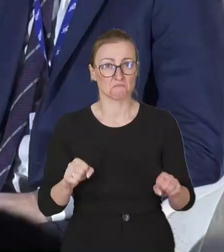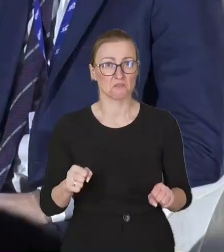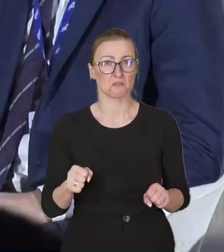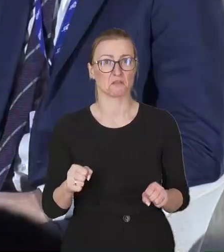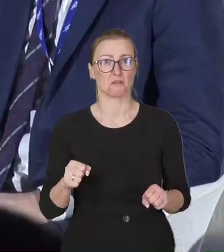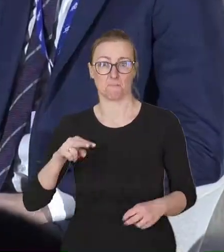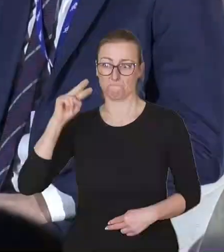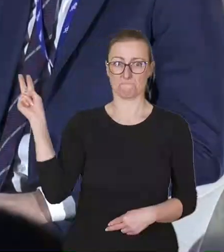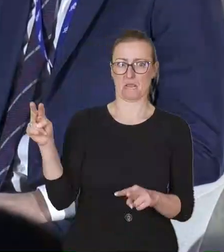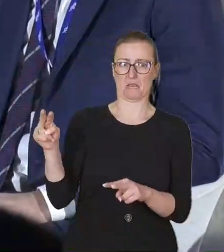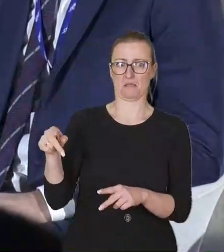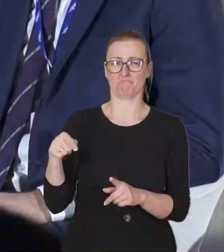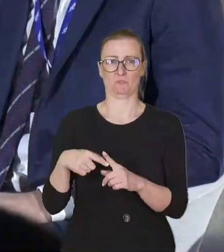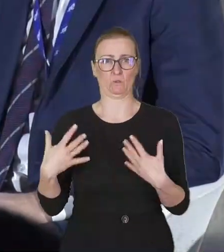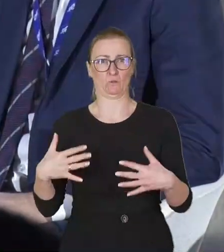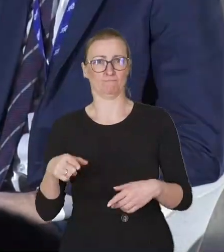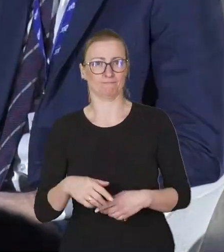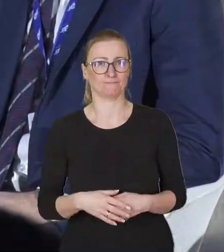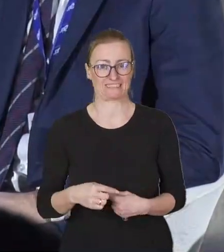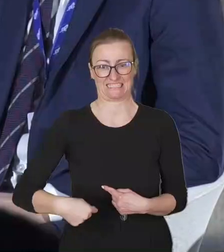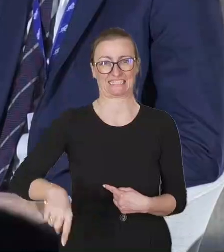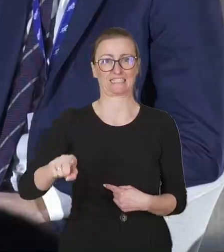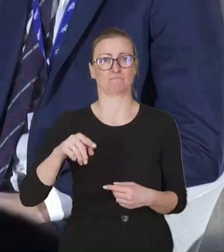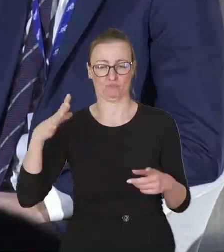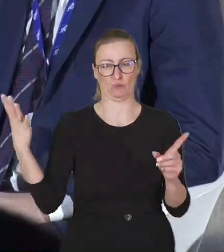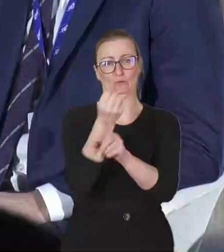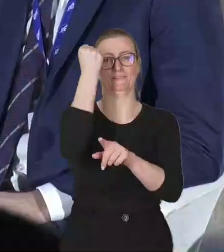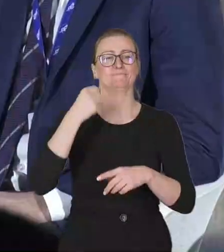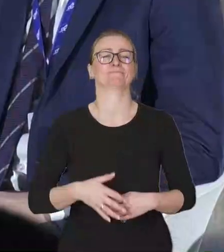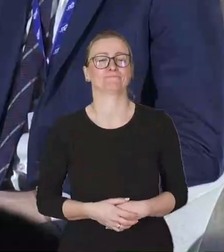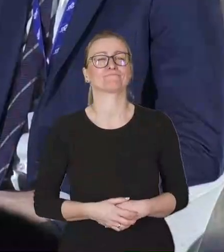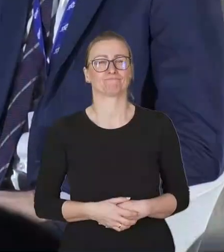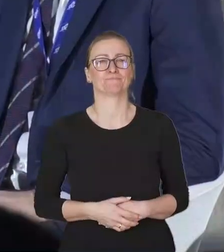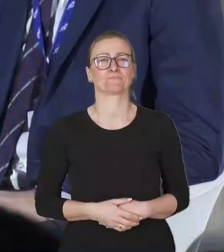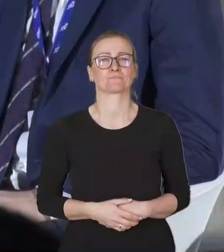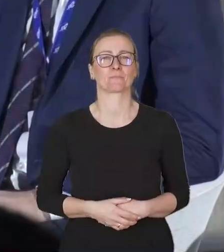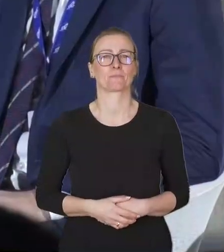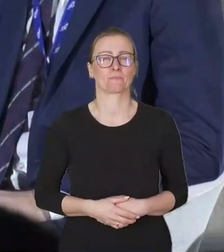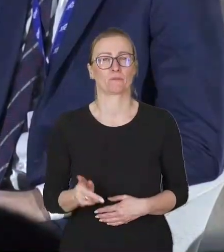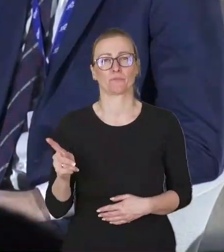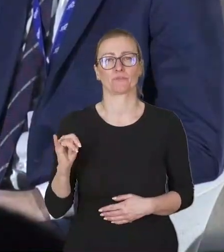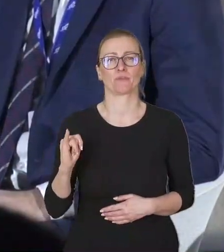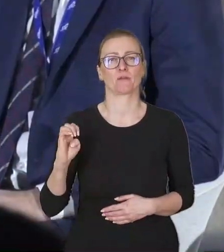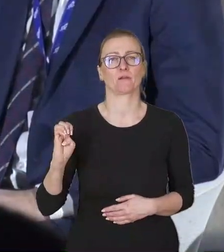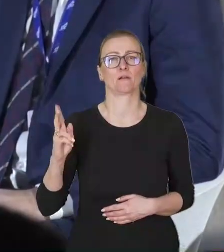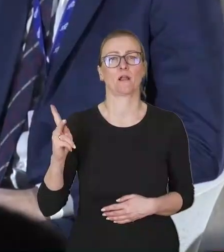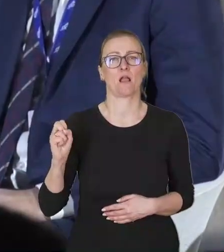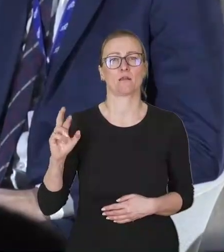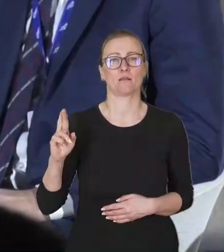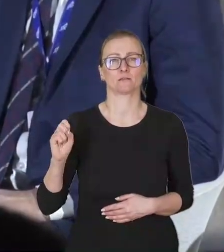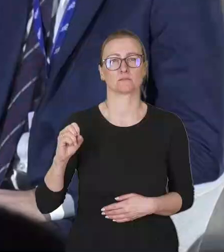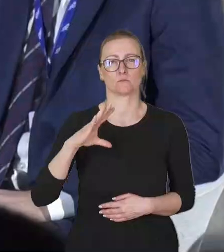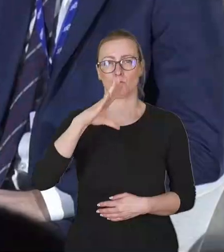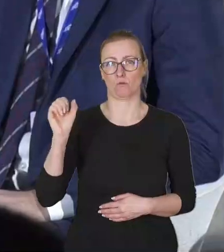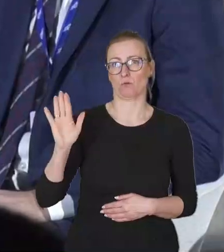Łukasz Piekarski is responsible for investors relations, financing the company's development, as well as the company's investments policy. He